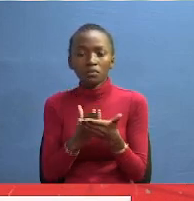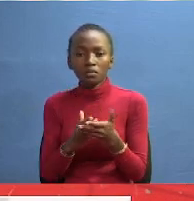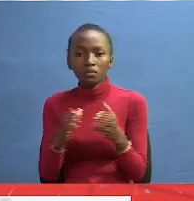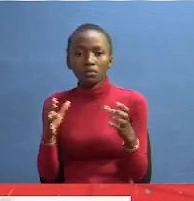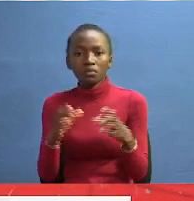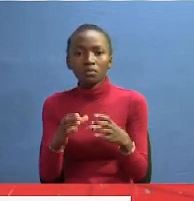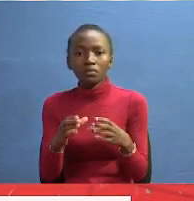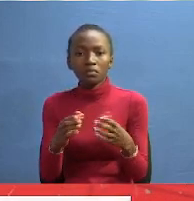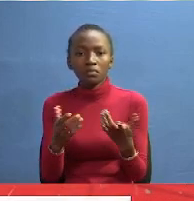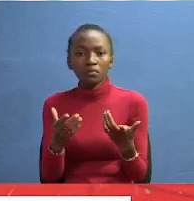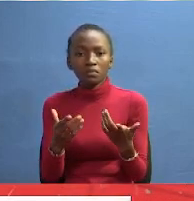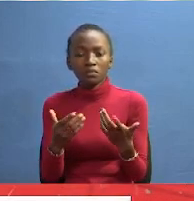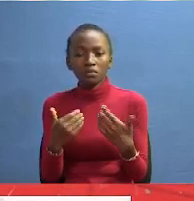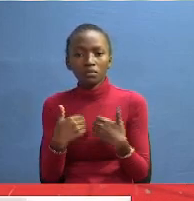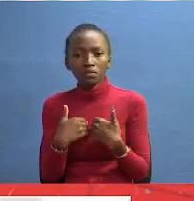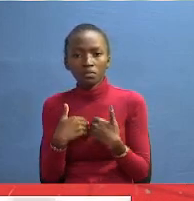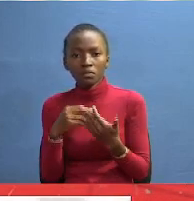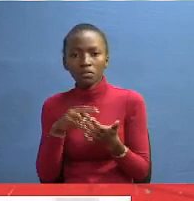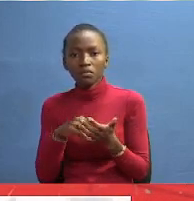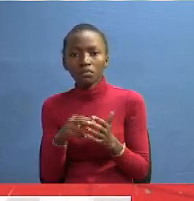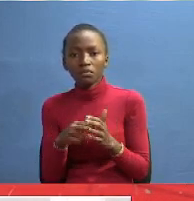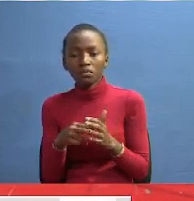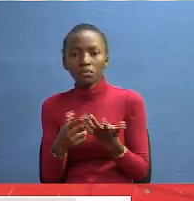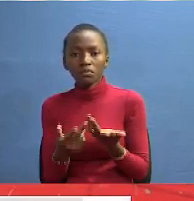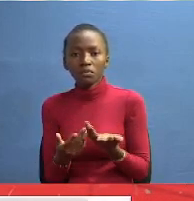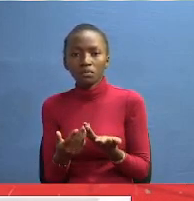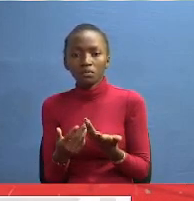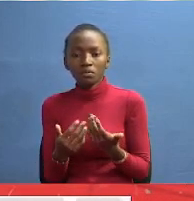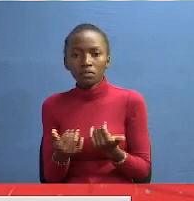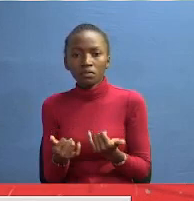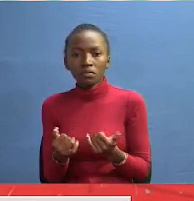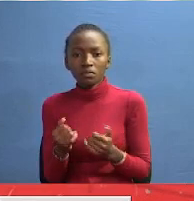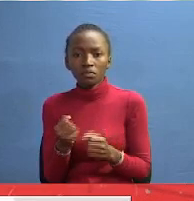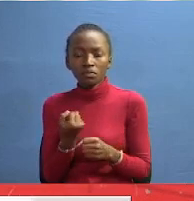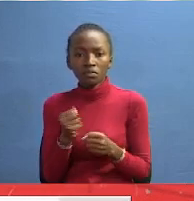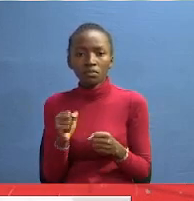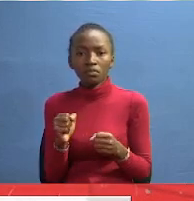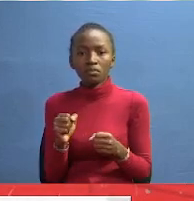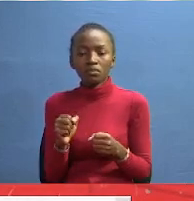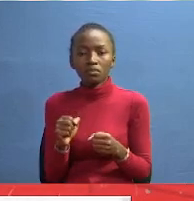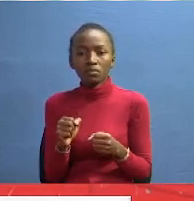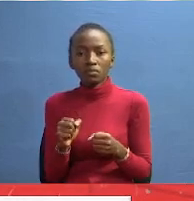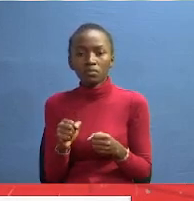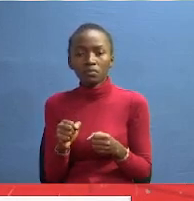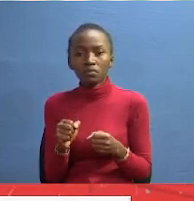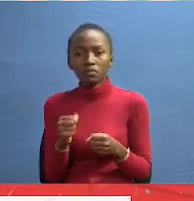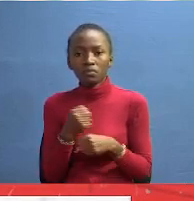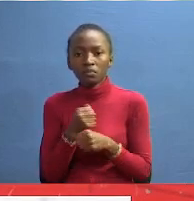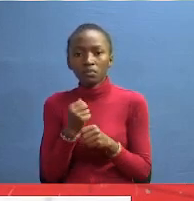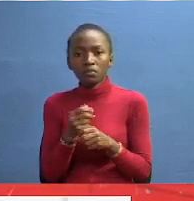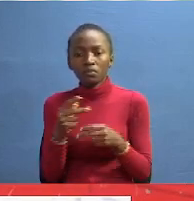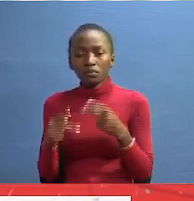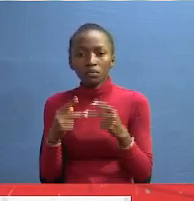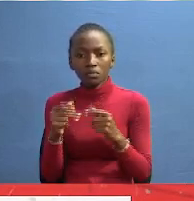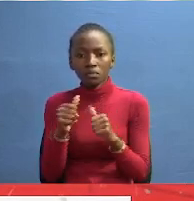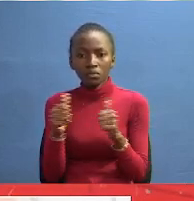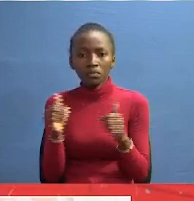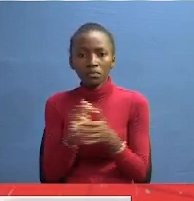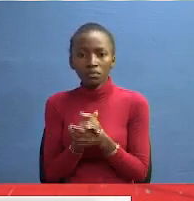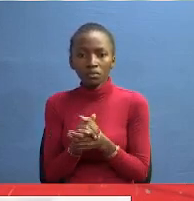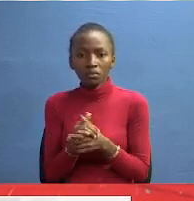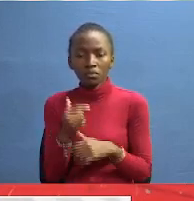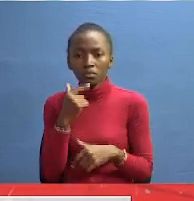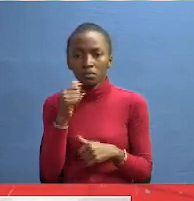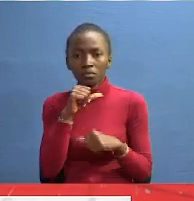that now they can engage in this process effectively. Remember, when we talk about the military intervention, that does